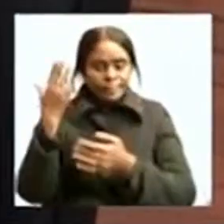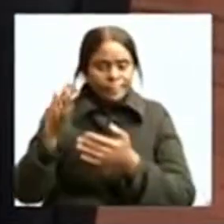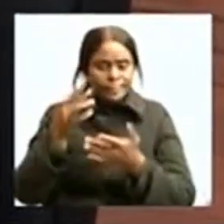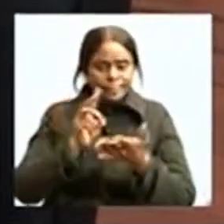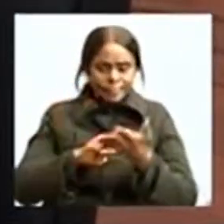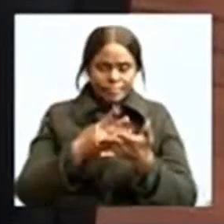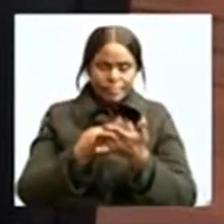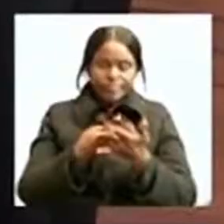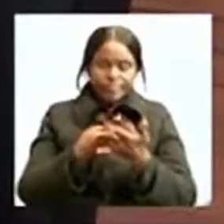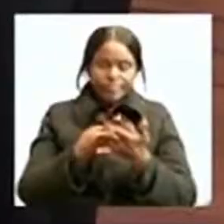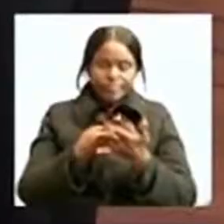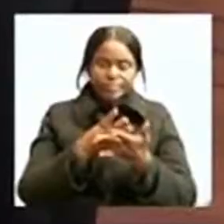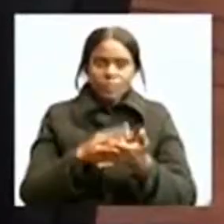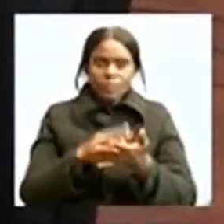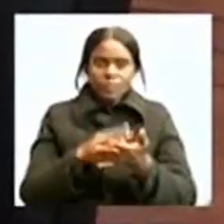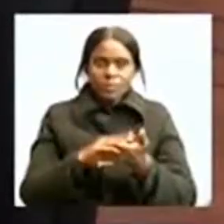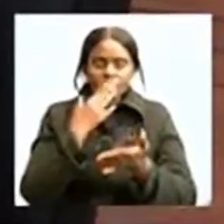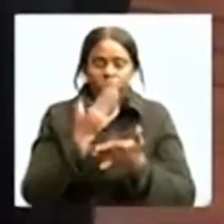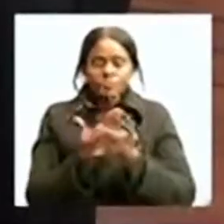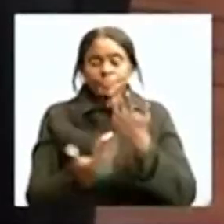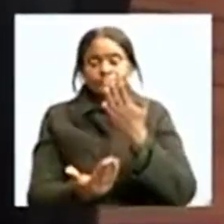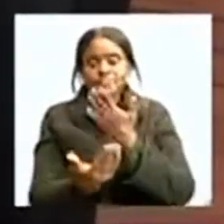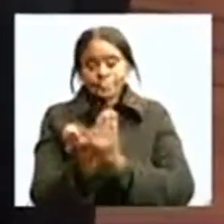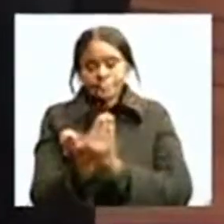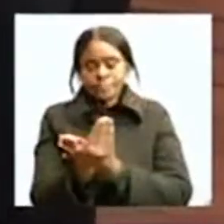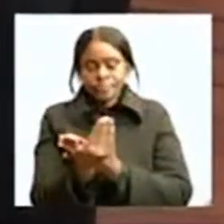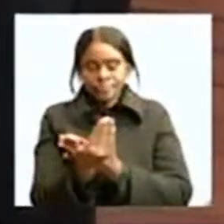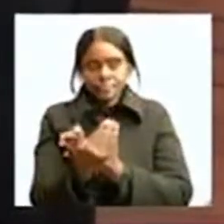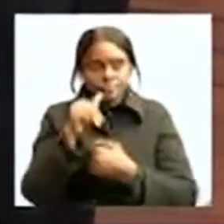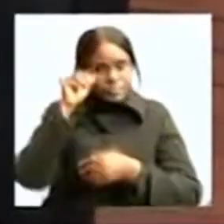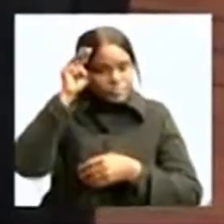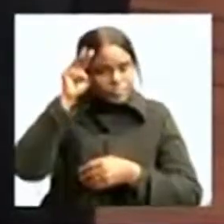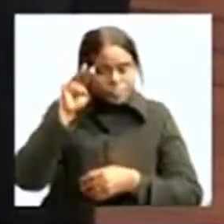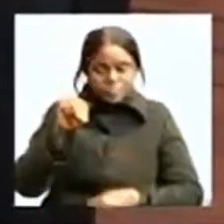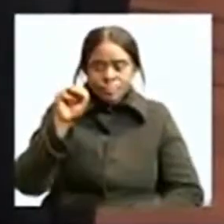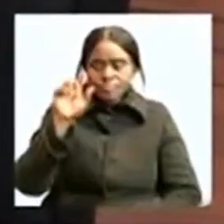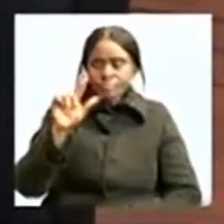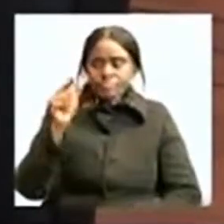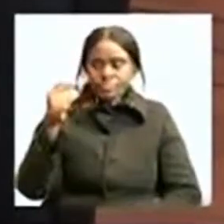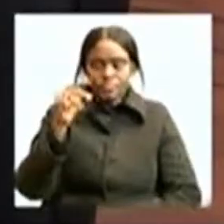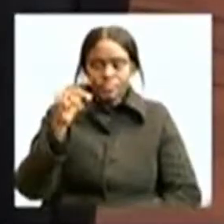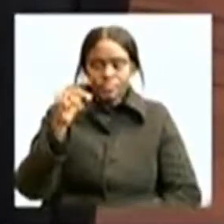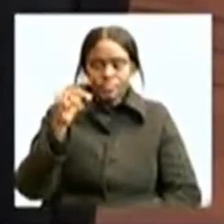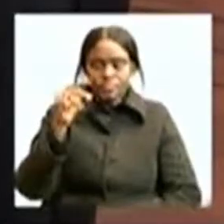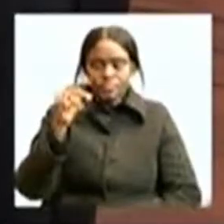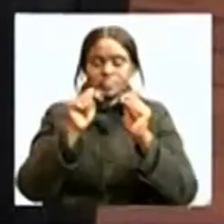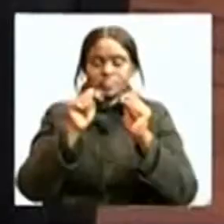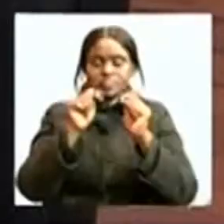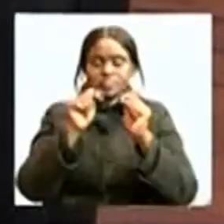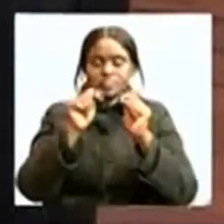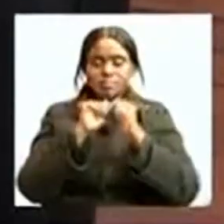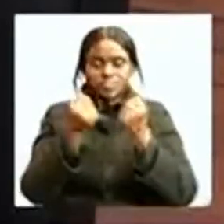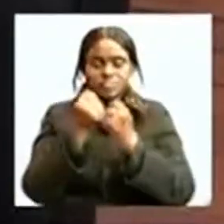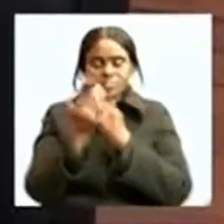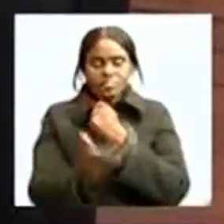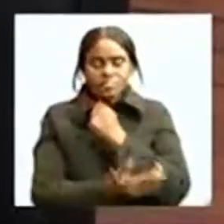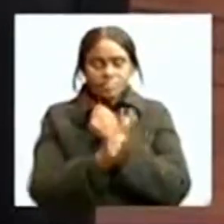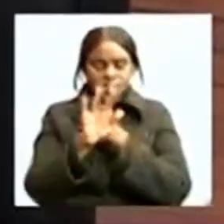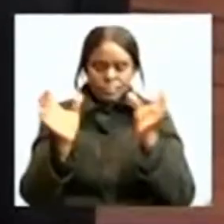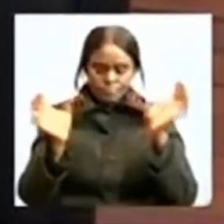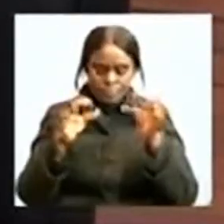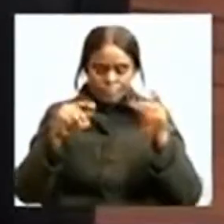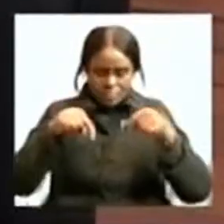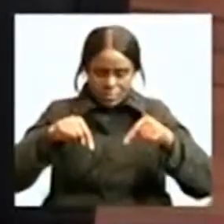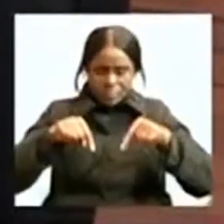permanent witnesses, and good morning, Minister of Local Government, PS and team. You are welcome to your